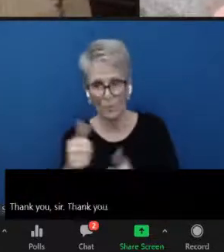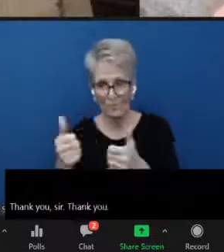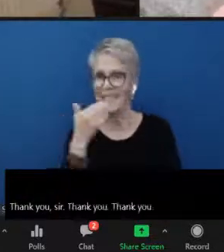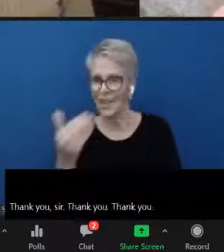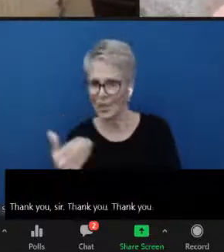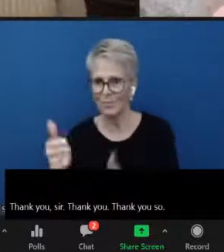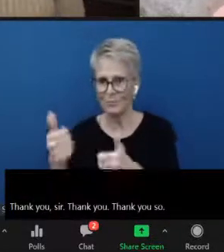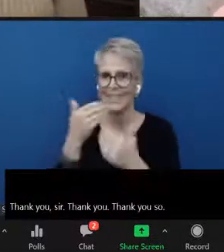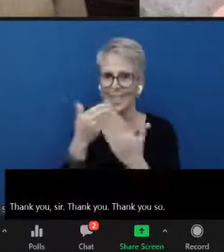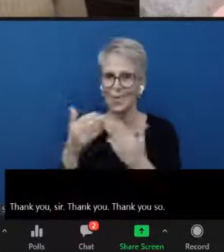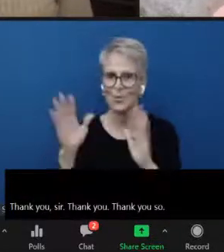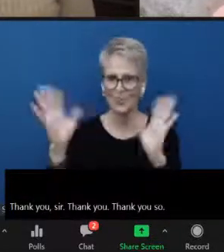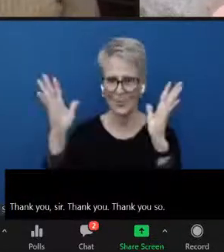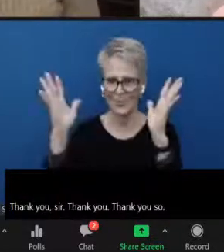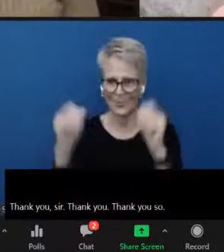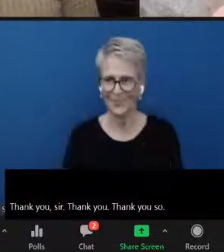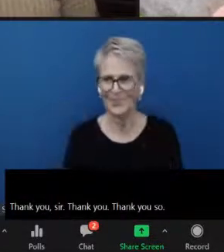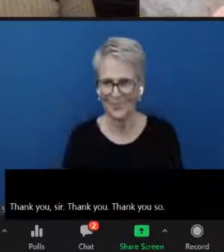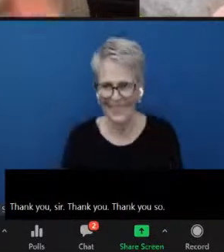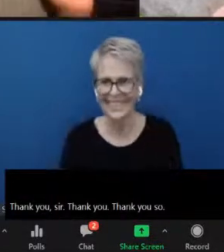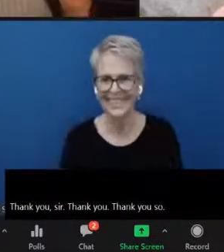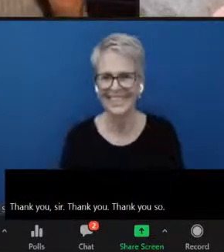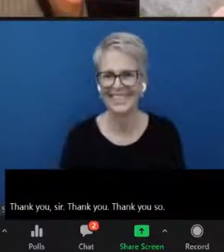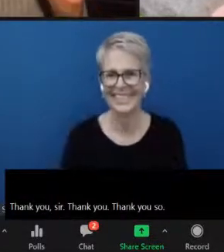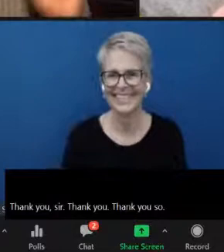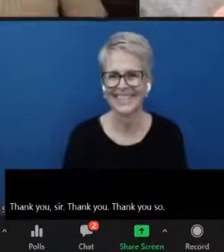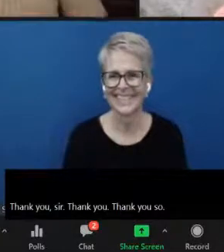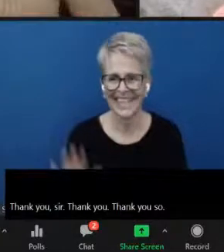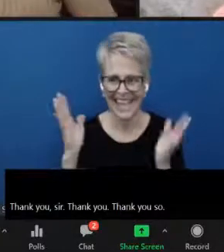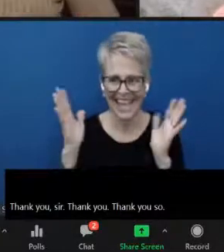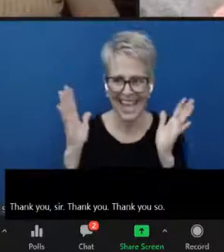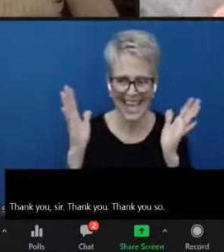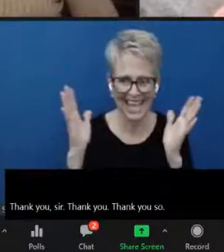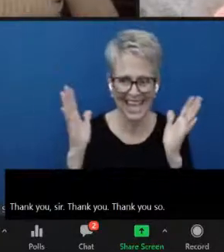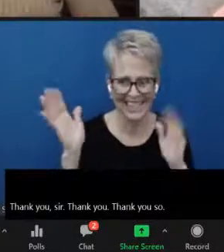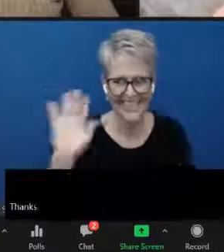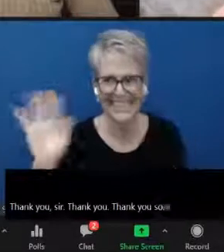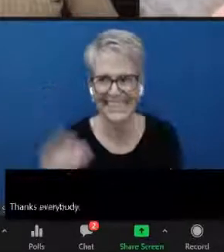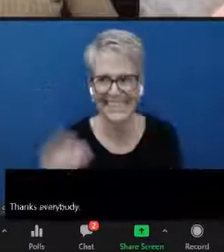Thank you, Sue. Thanks, everybody.